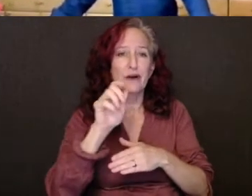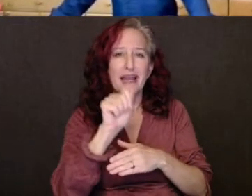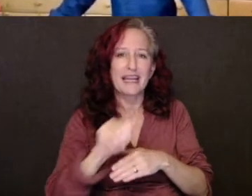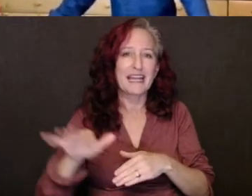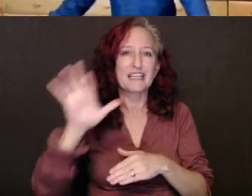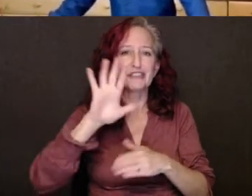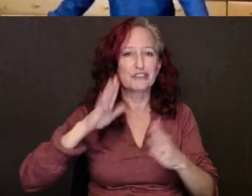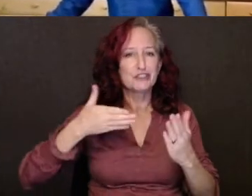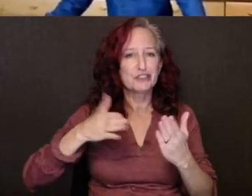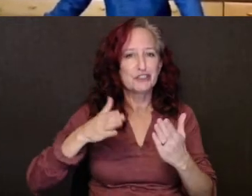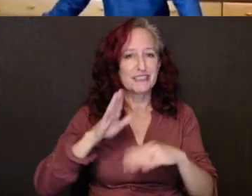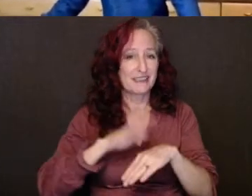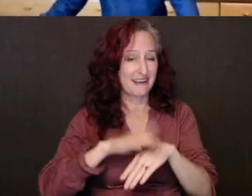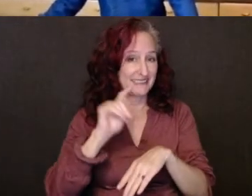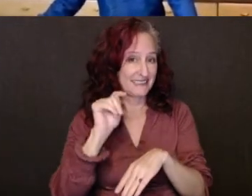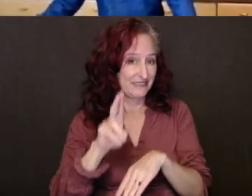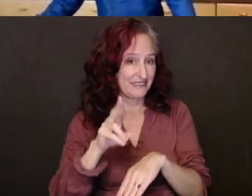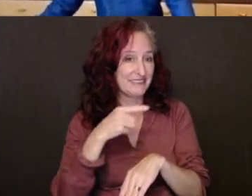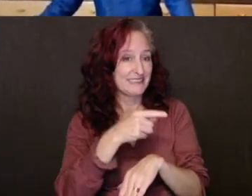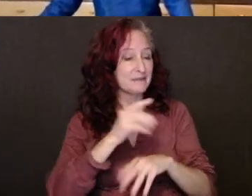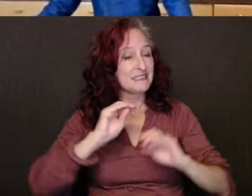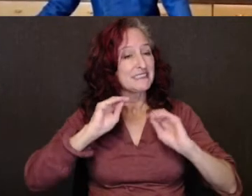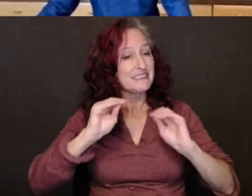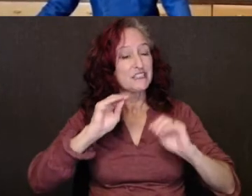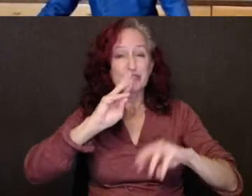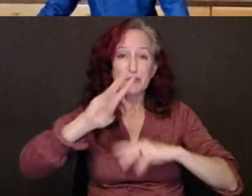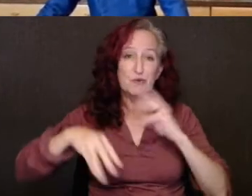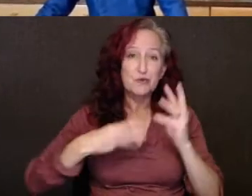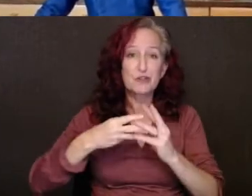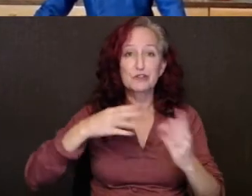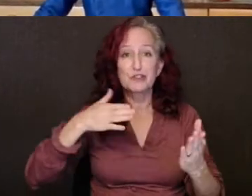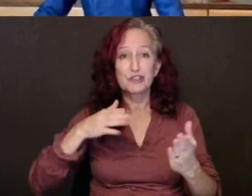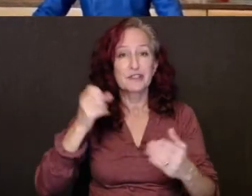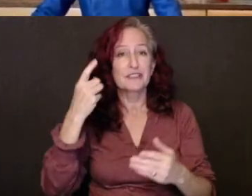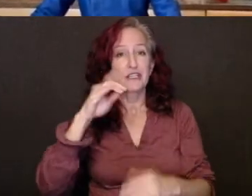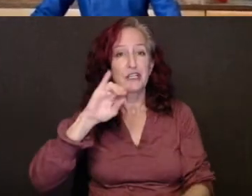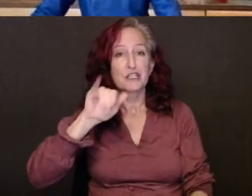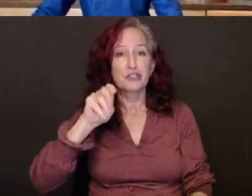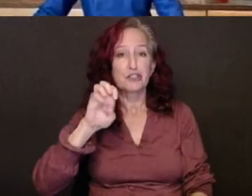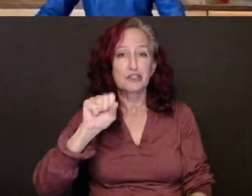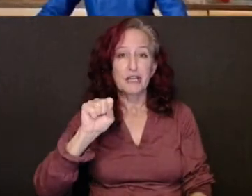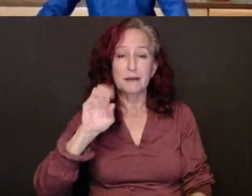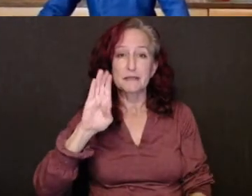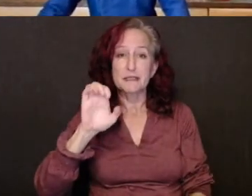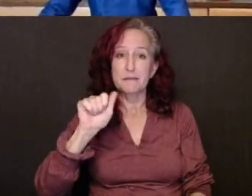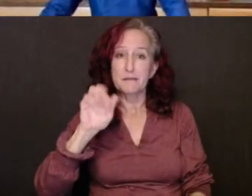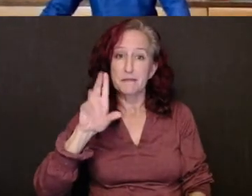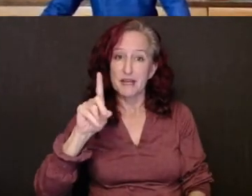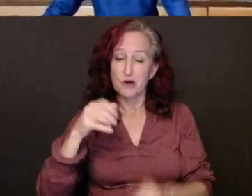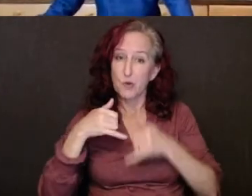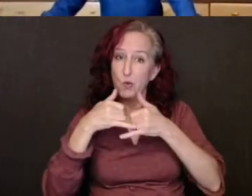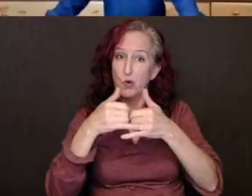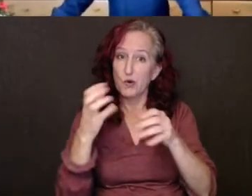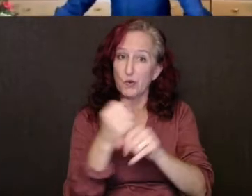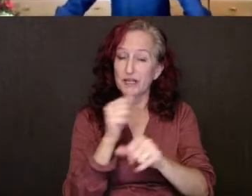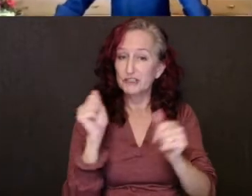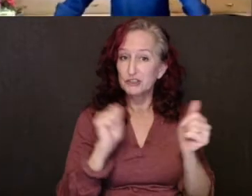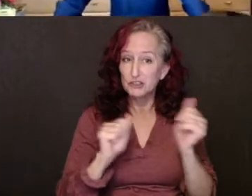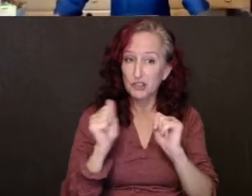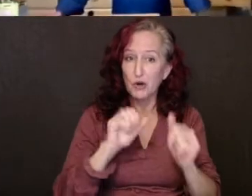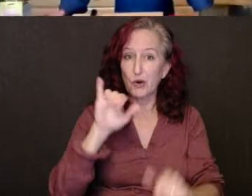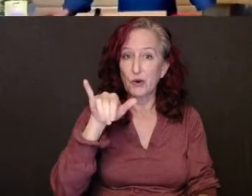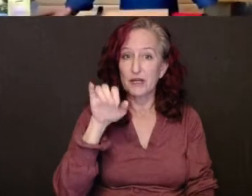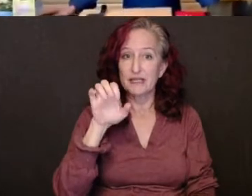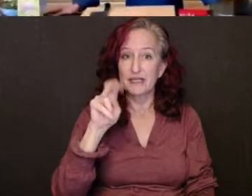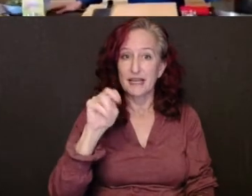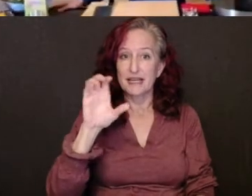to introduce Chef Martin Yan as a culinary master chef, food consultant, chef instructor, prolific author, and